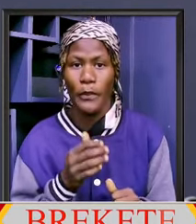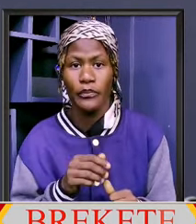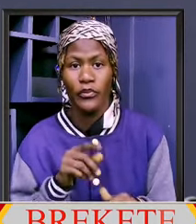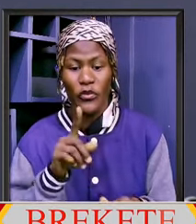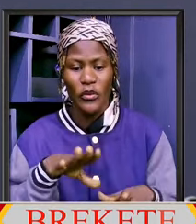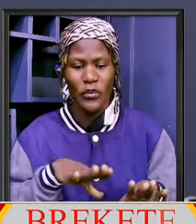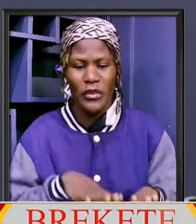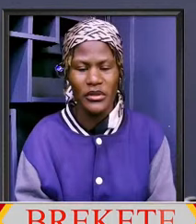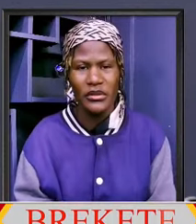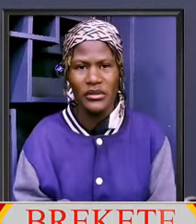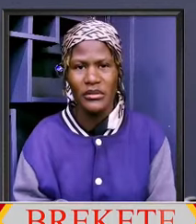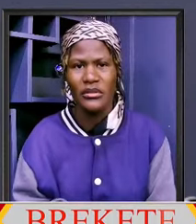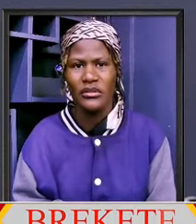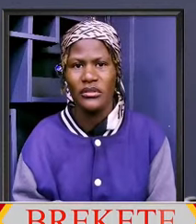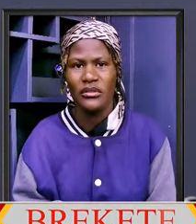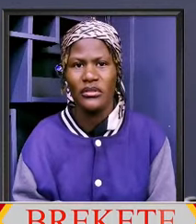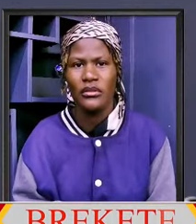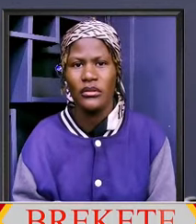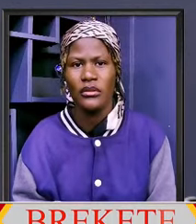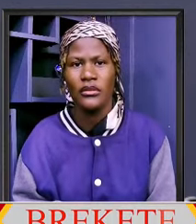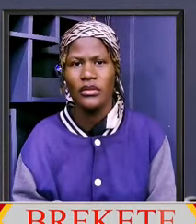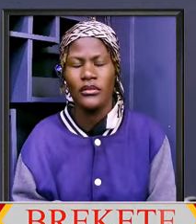You bend down again.